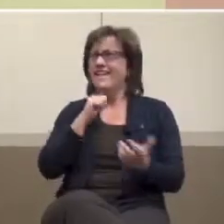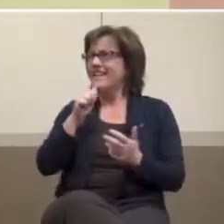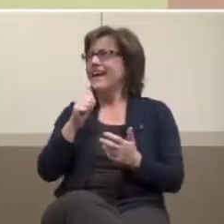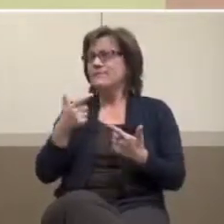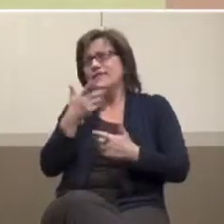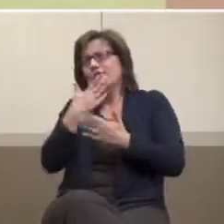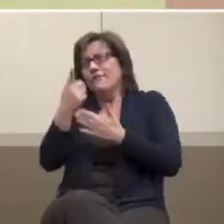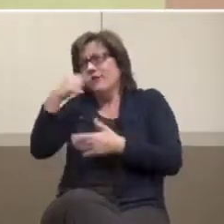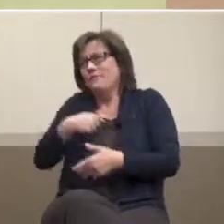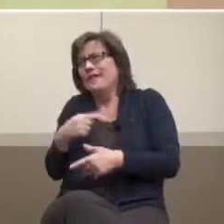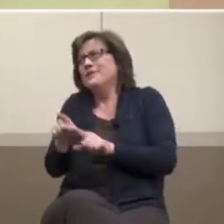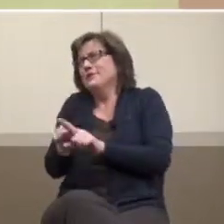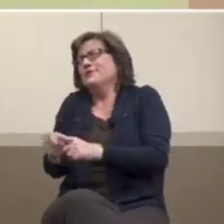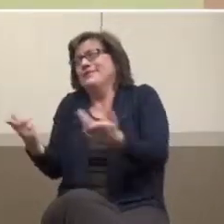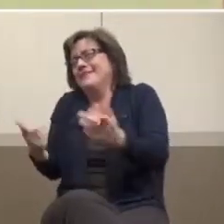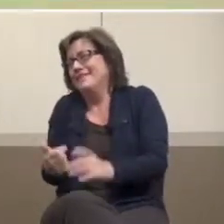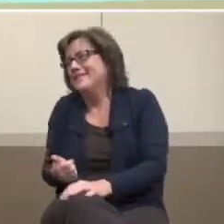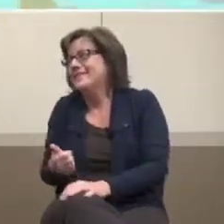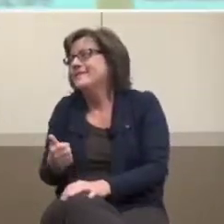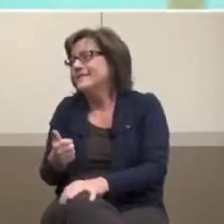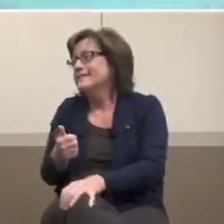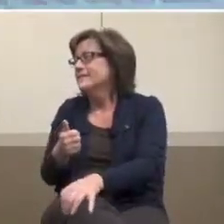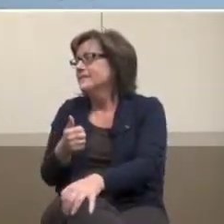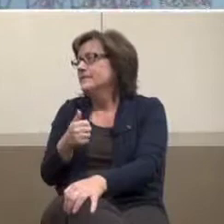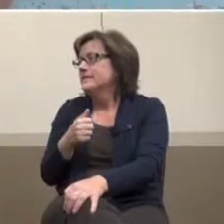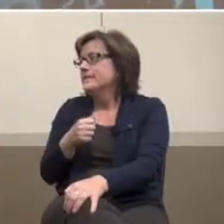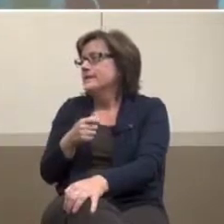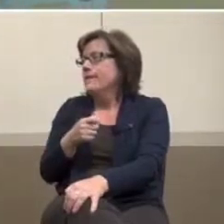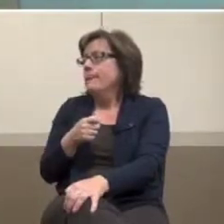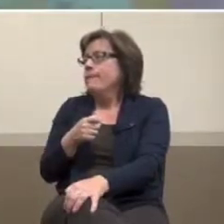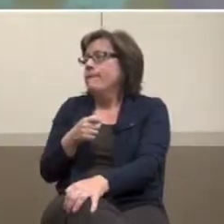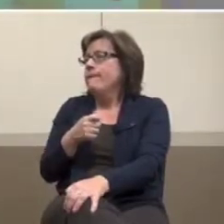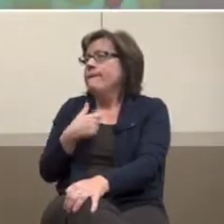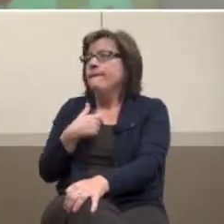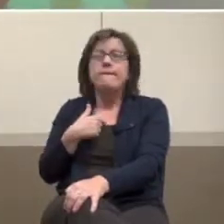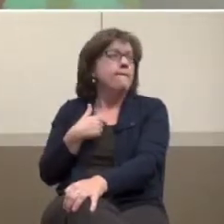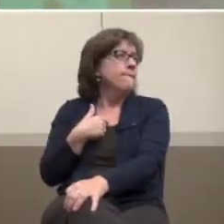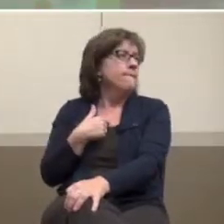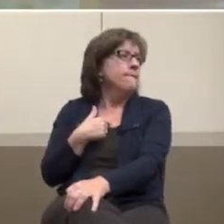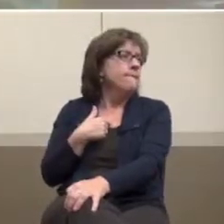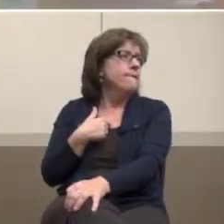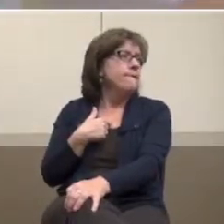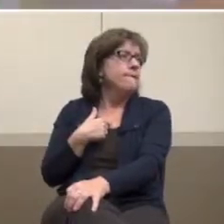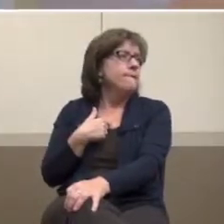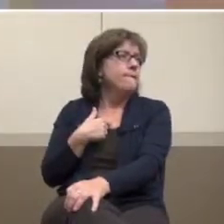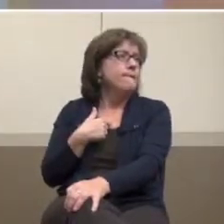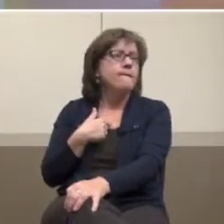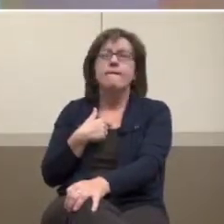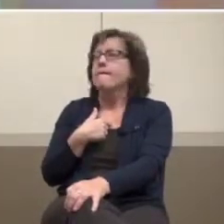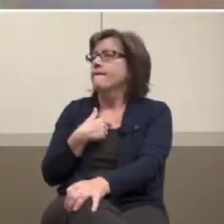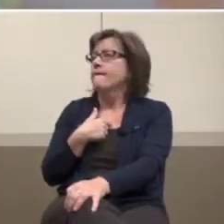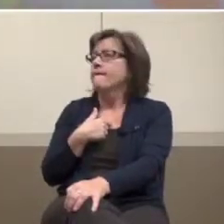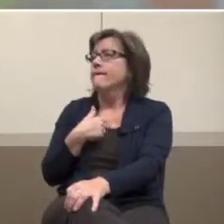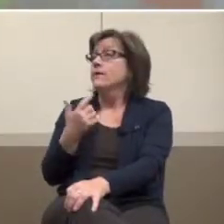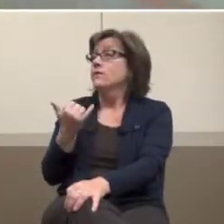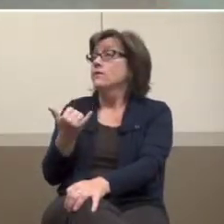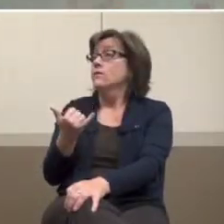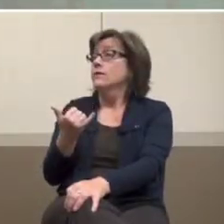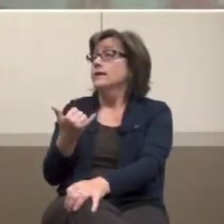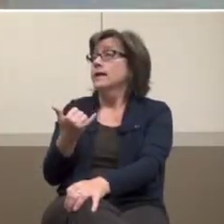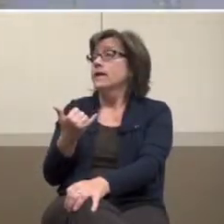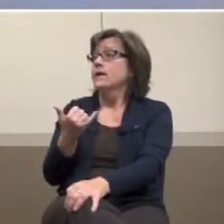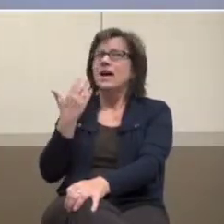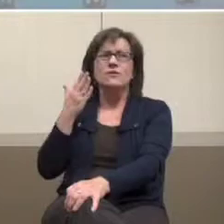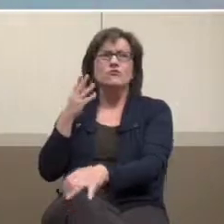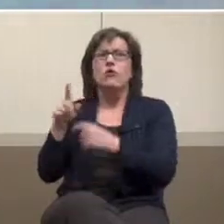too. I'm going to just go back here. I also right now, I don't know about you